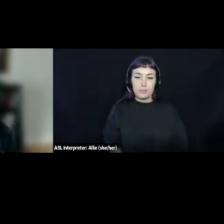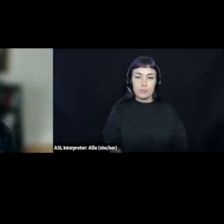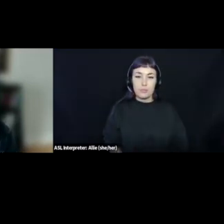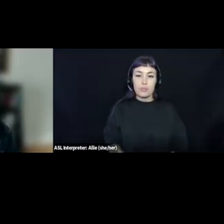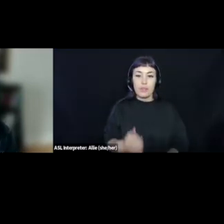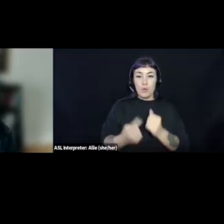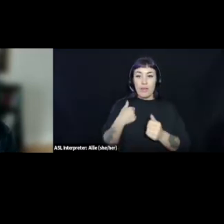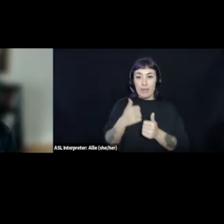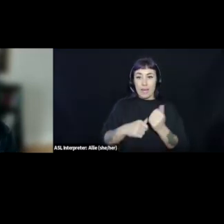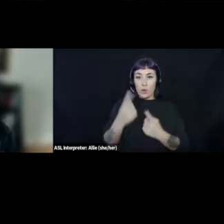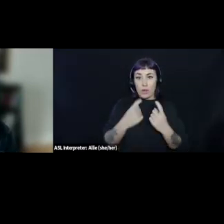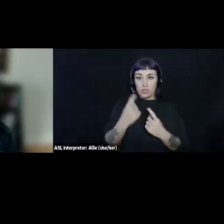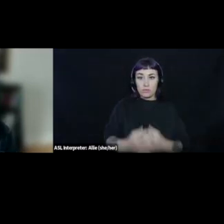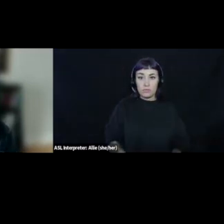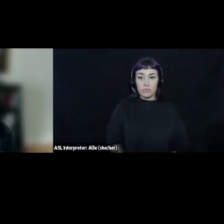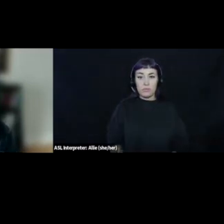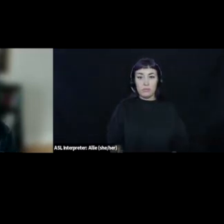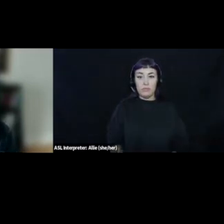Does anyone have any questions there?